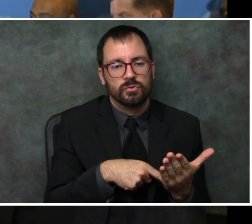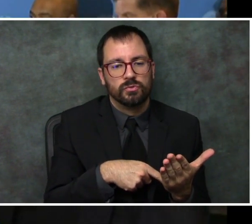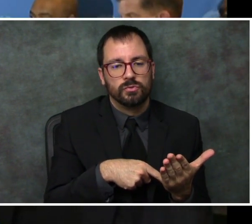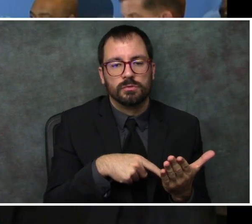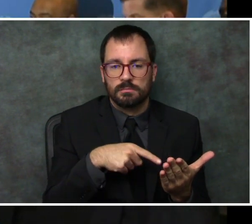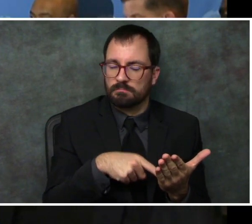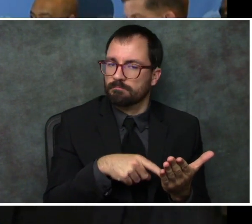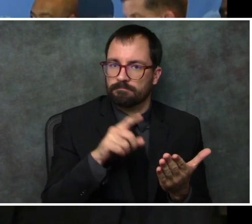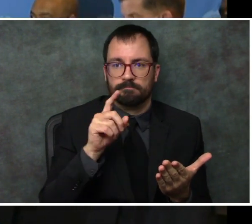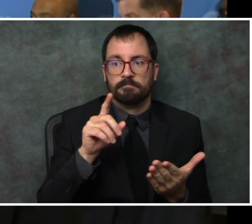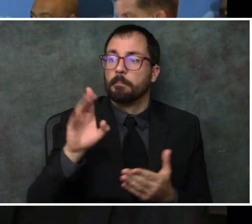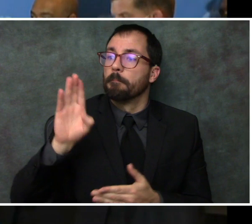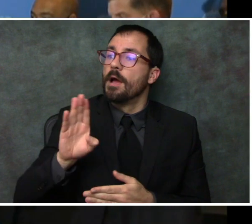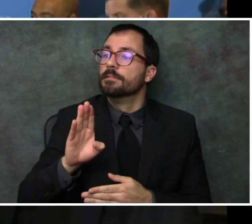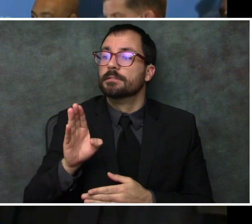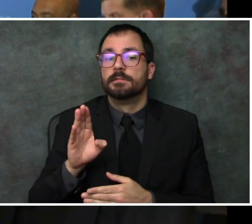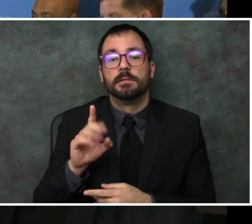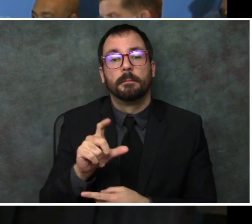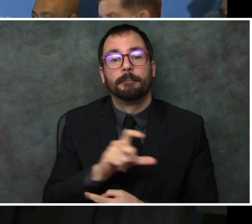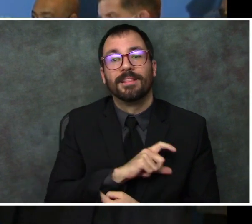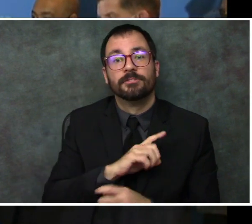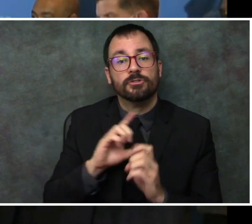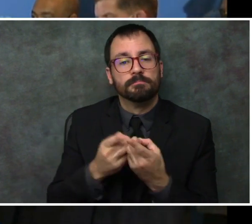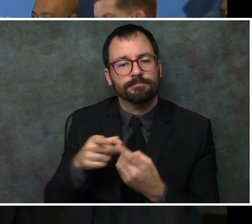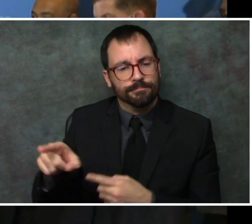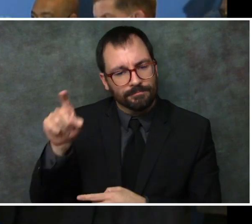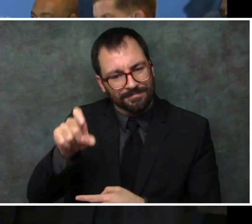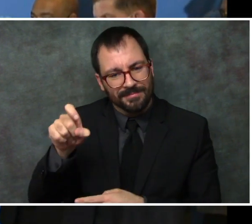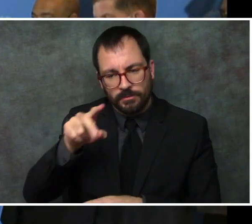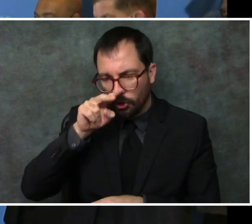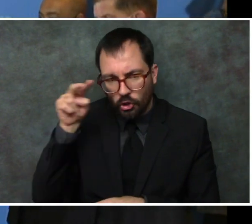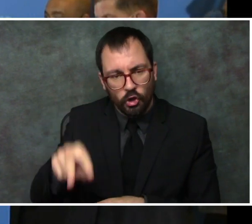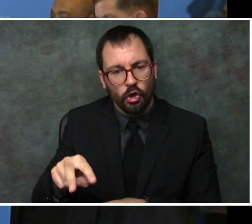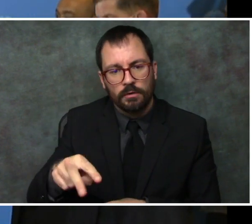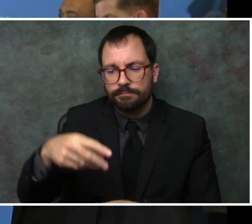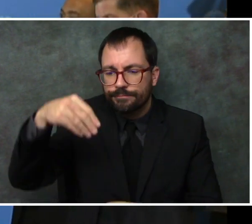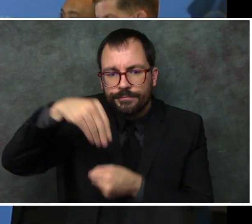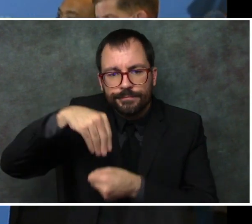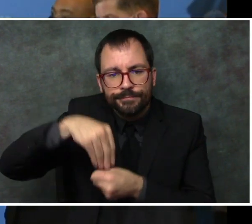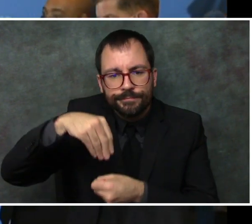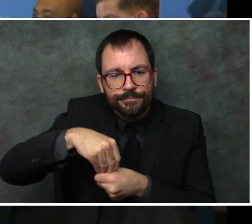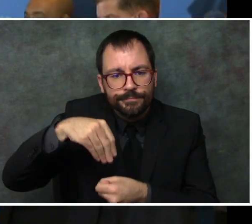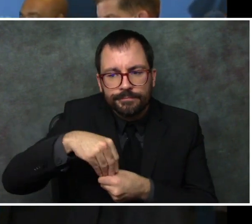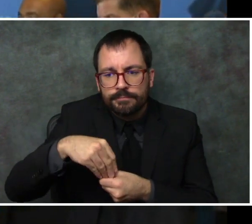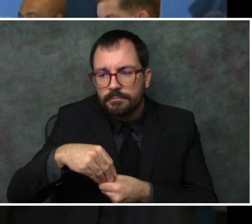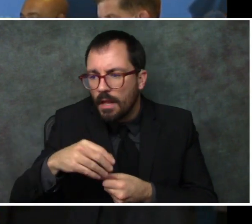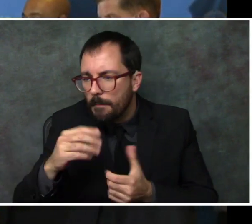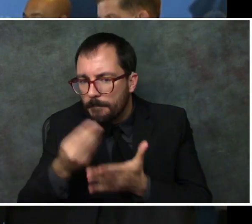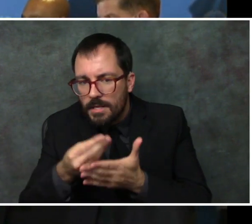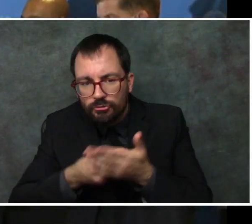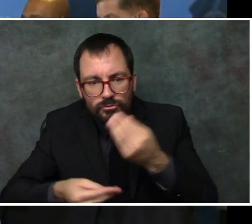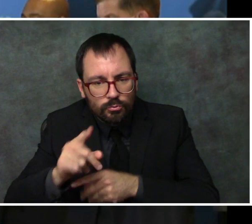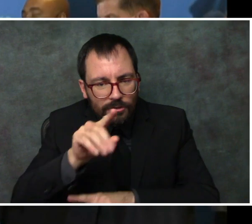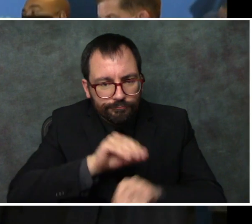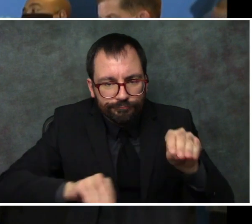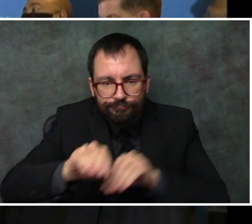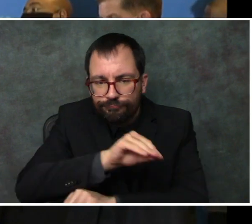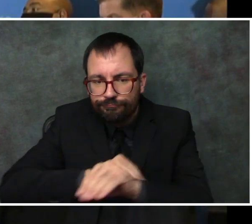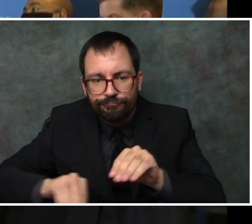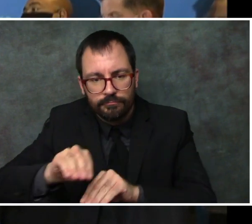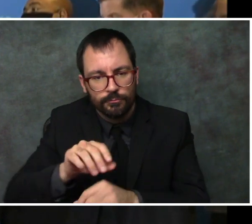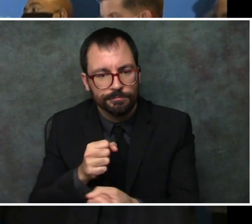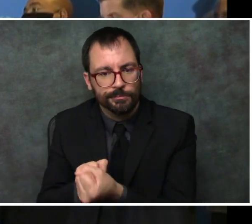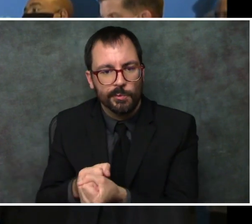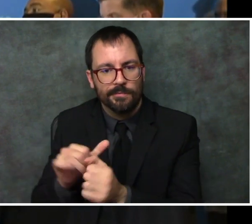specifically to the current BPD, that our recommendation is that the